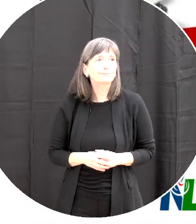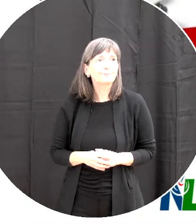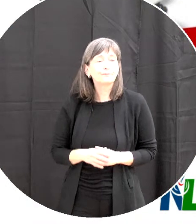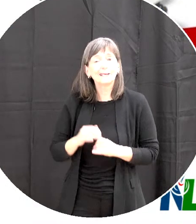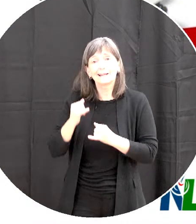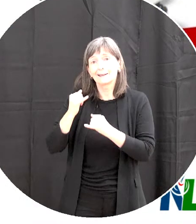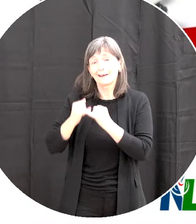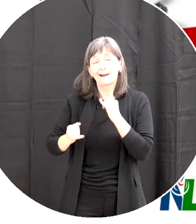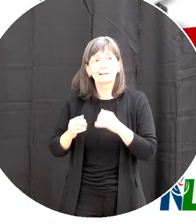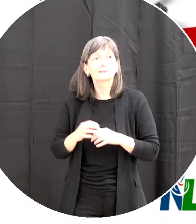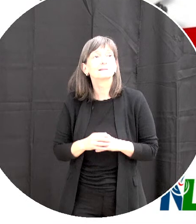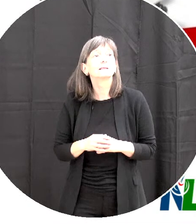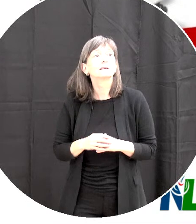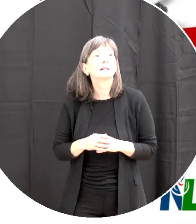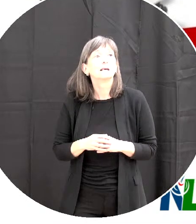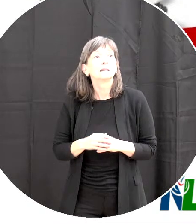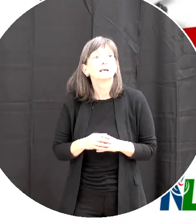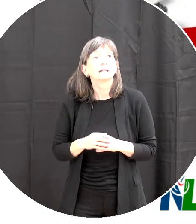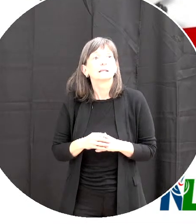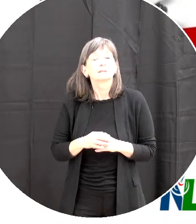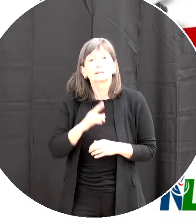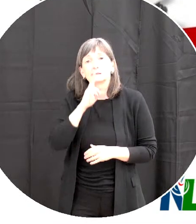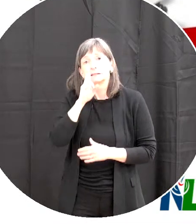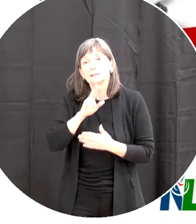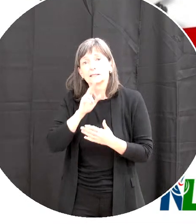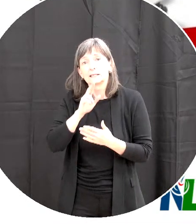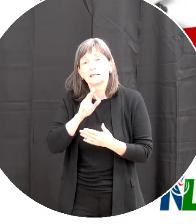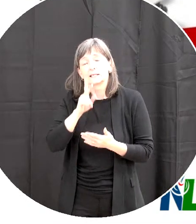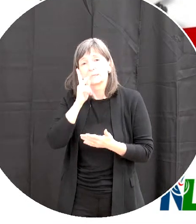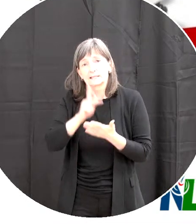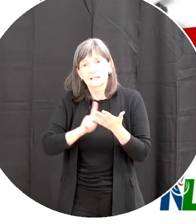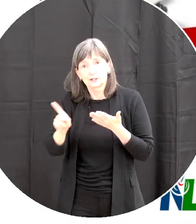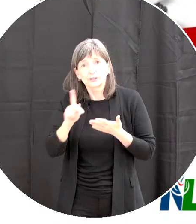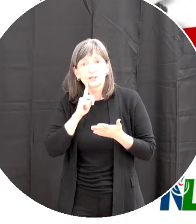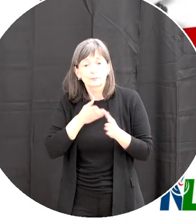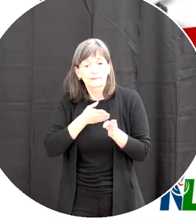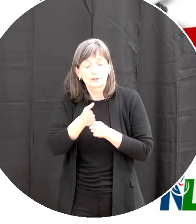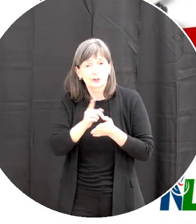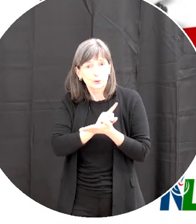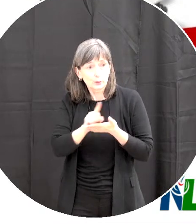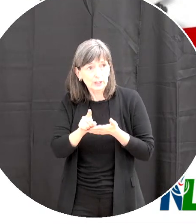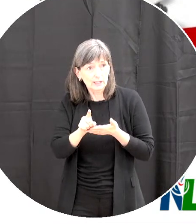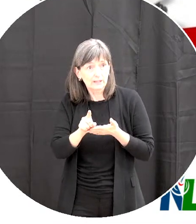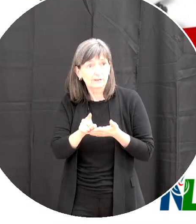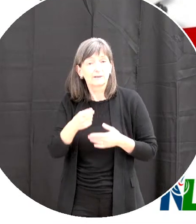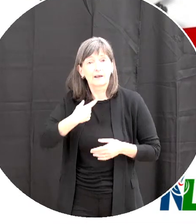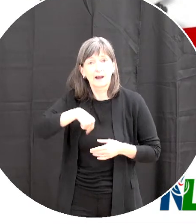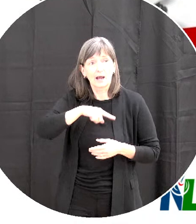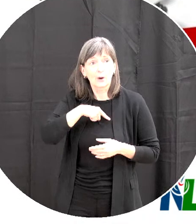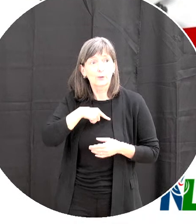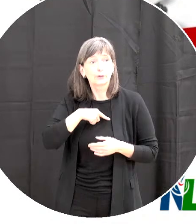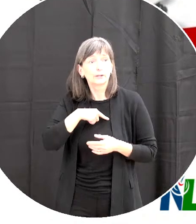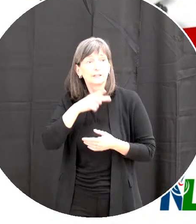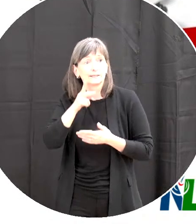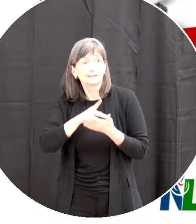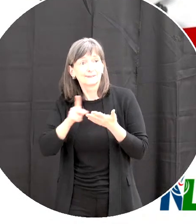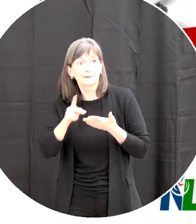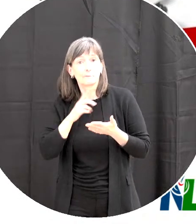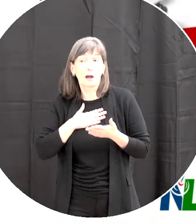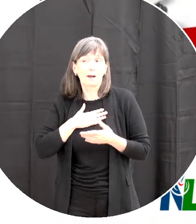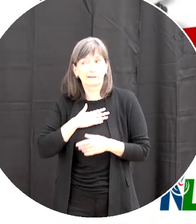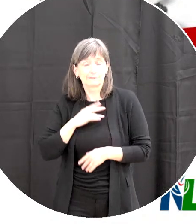by highlighting Administrative Professional Week and our very own administrative professional, my unofficial